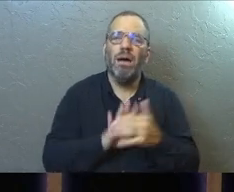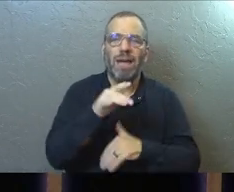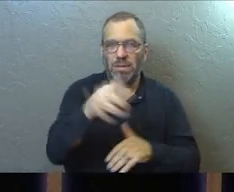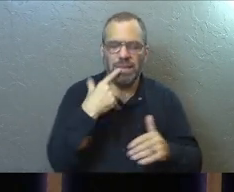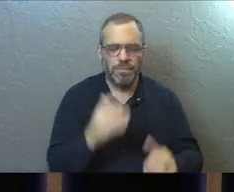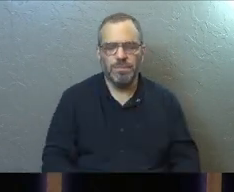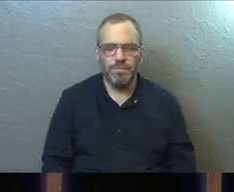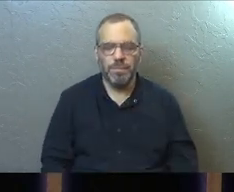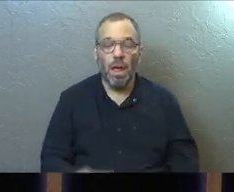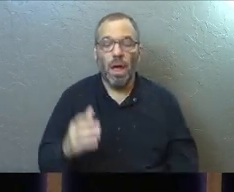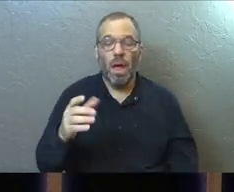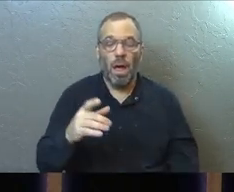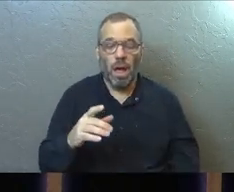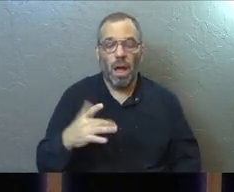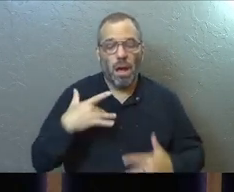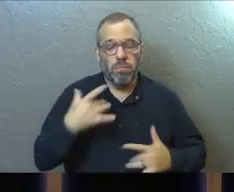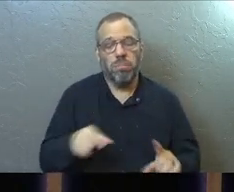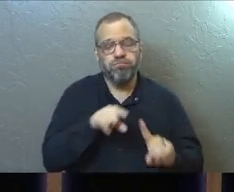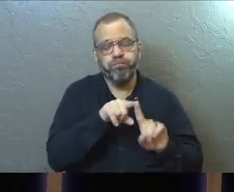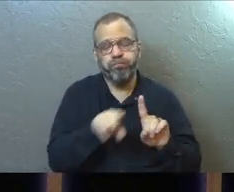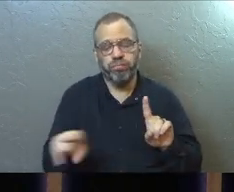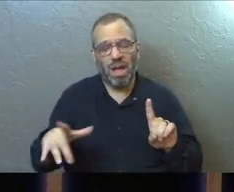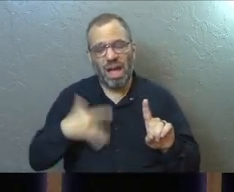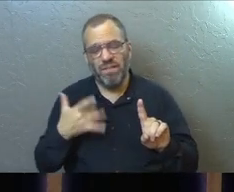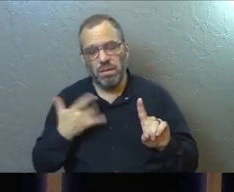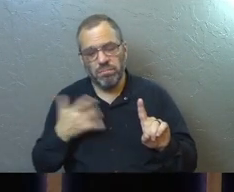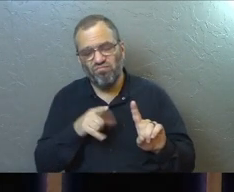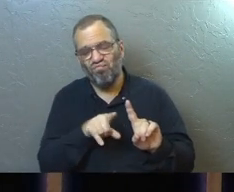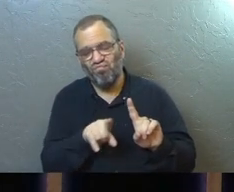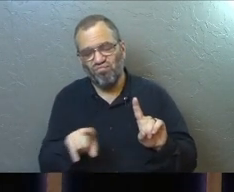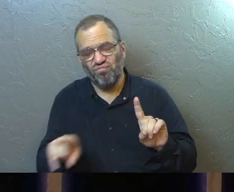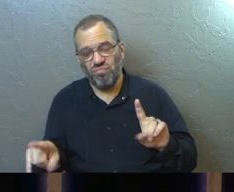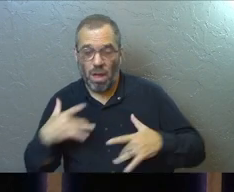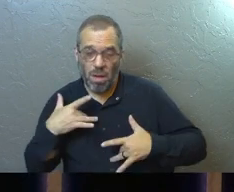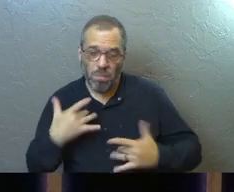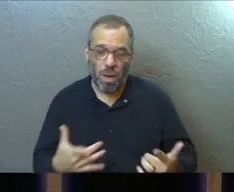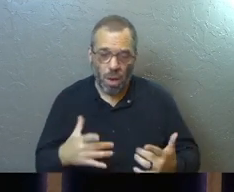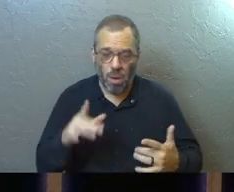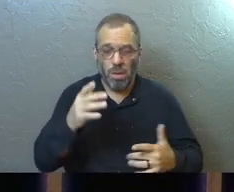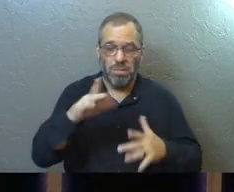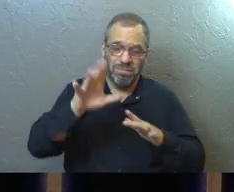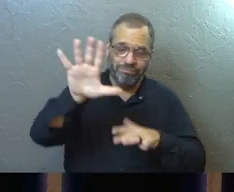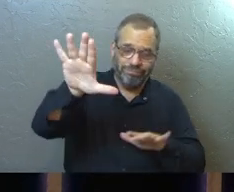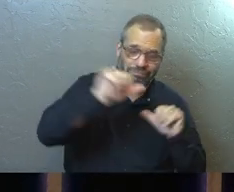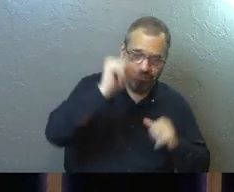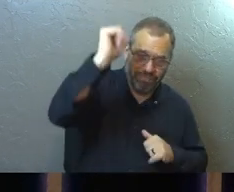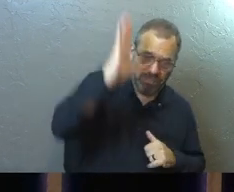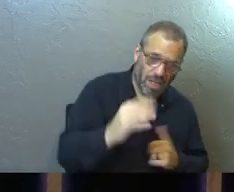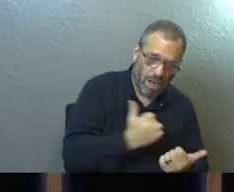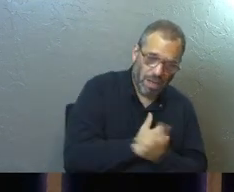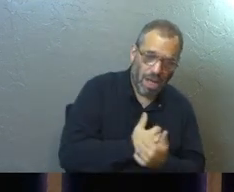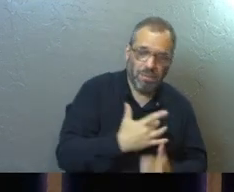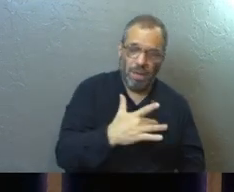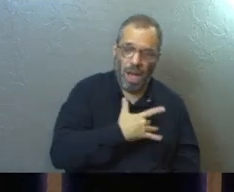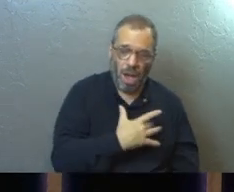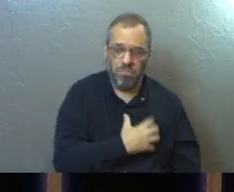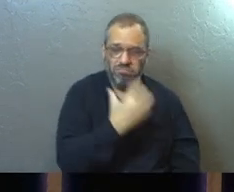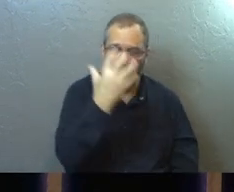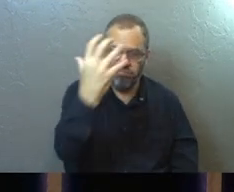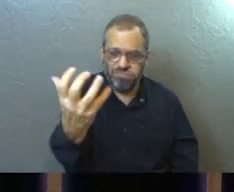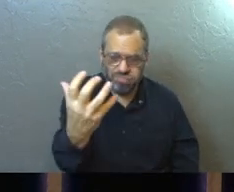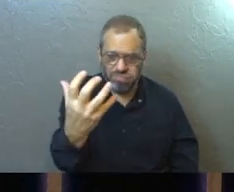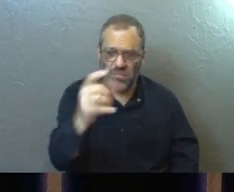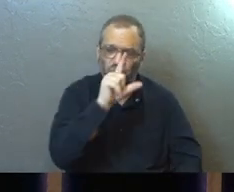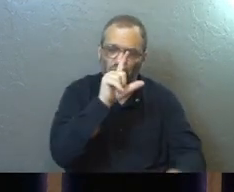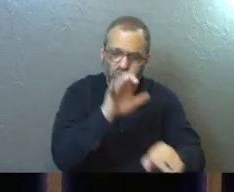says it like this: prone to wander, Lord, I feel it. Prone to leave the God that I love. Take my heart, Lord, take